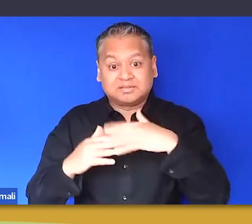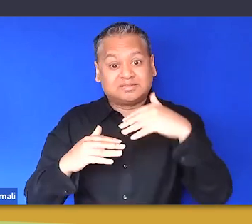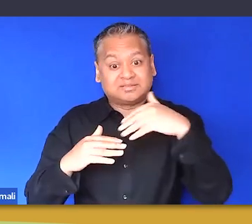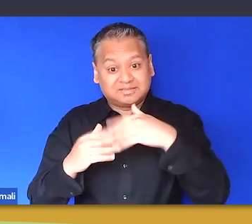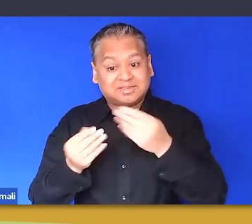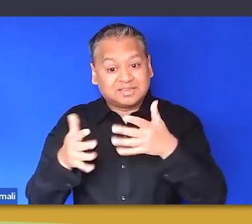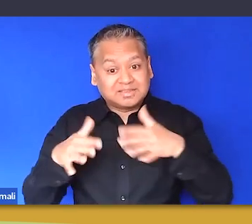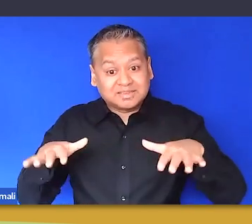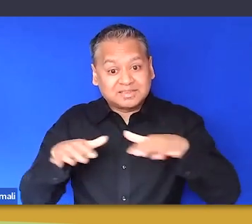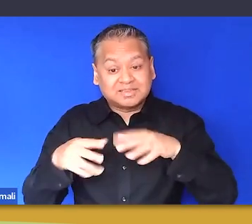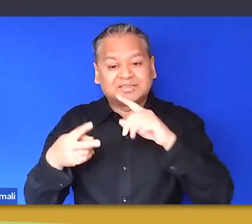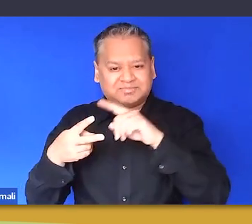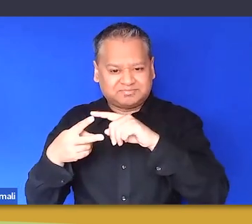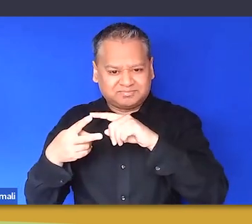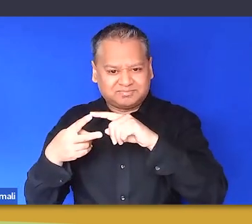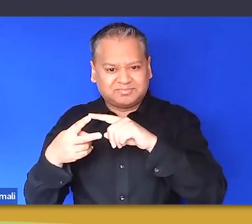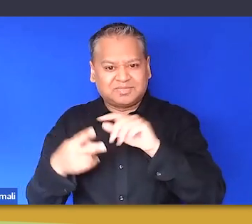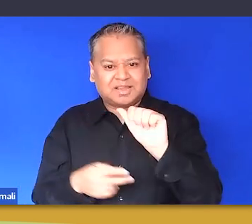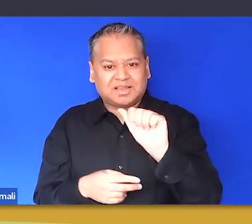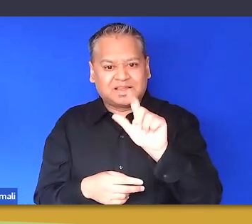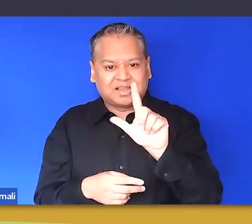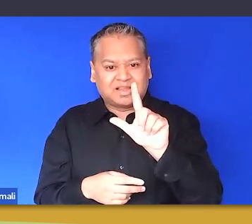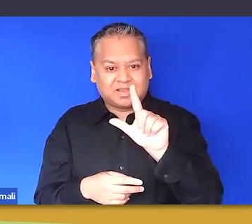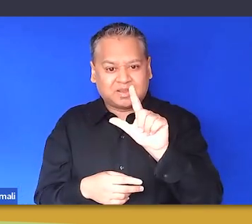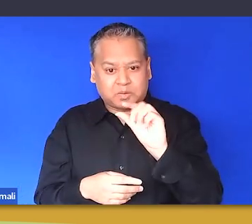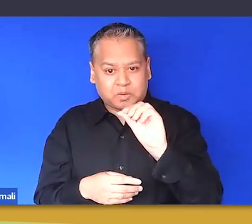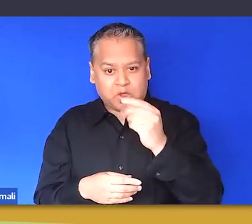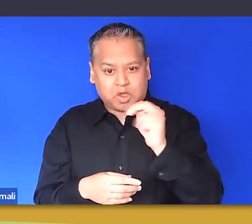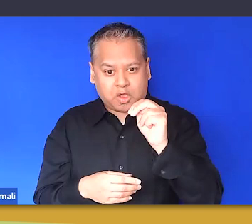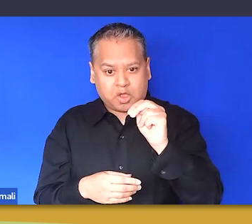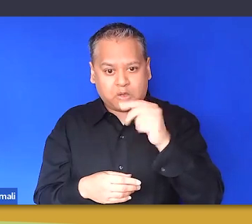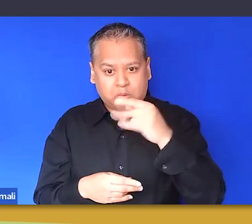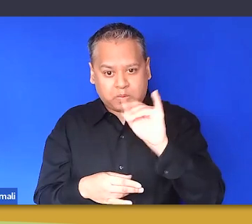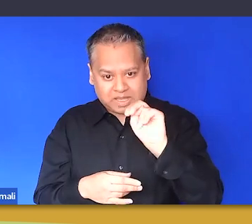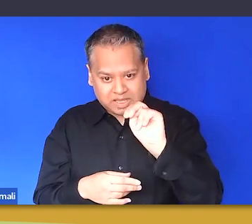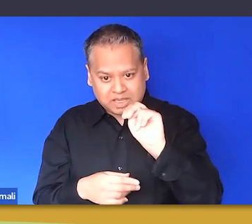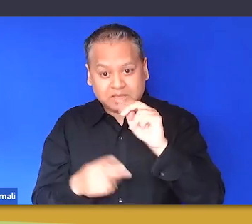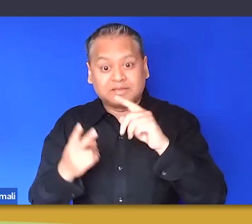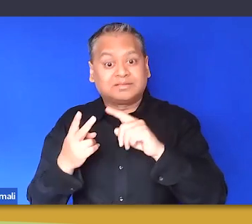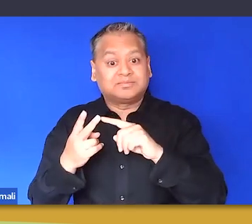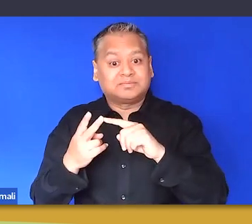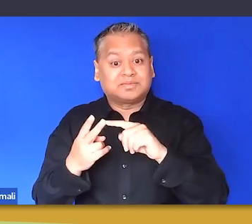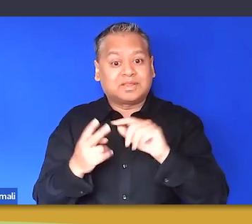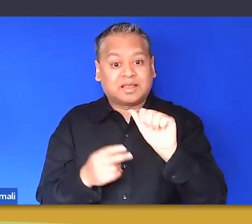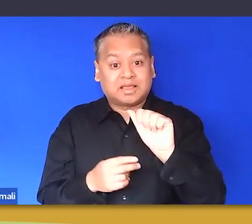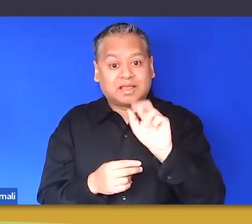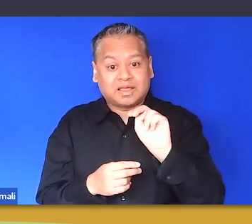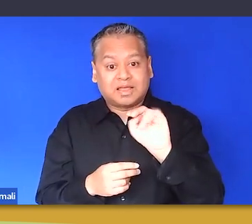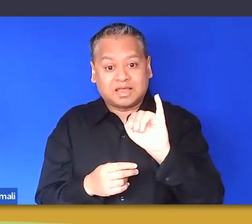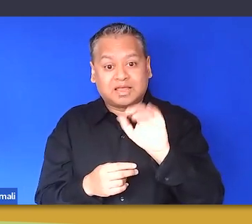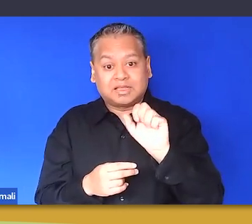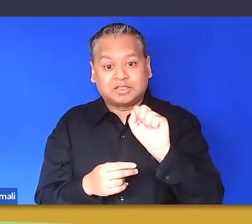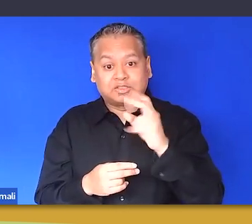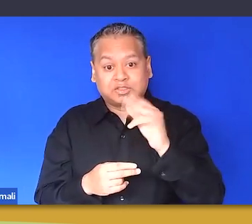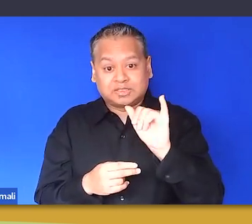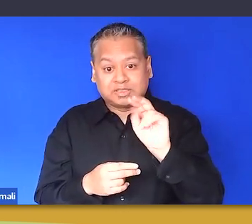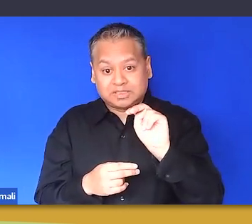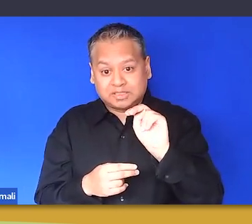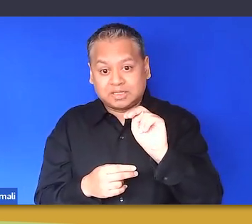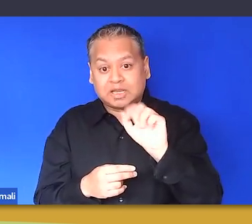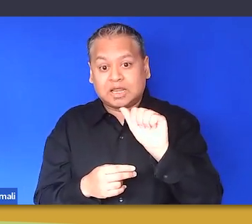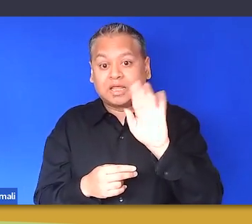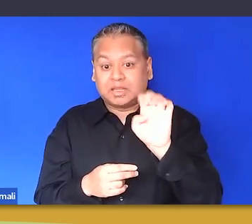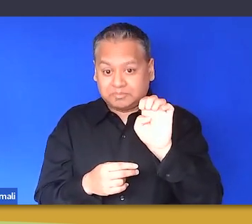the Shanapi people. I am the co-founder of the Samway Asians Coalition. On behalf of our board and our 2,500 Facebook